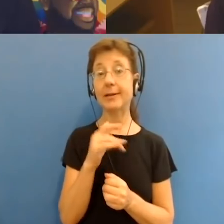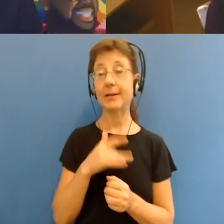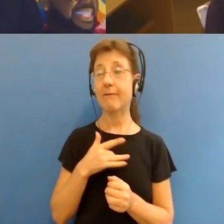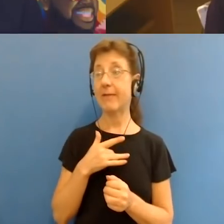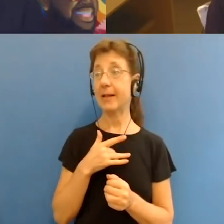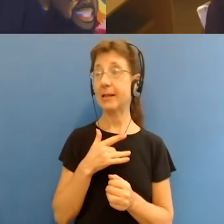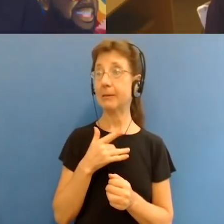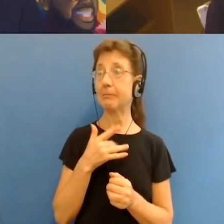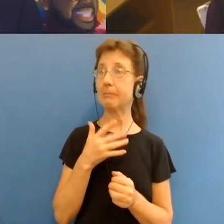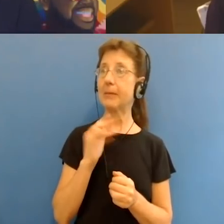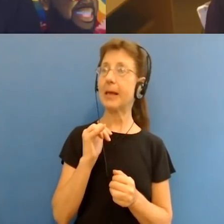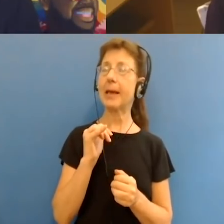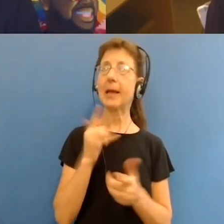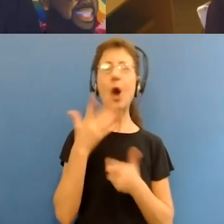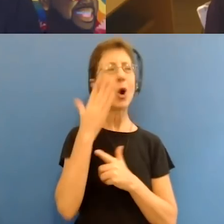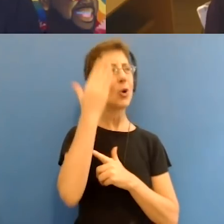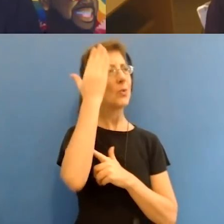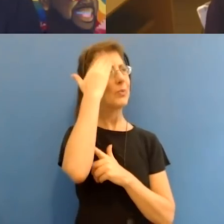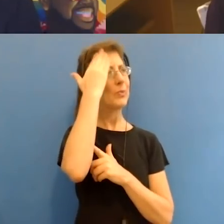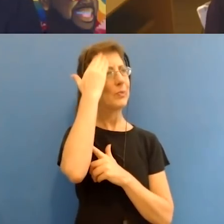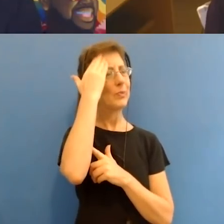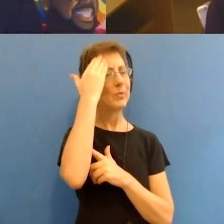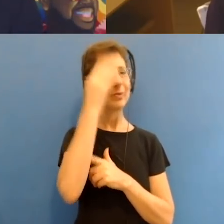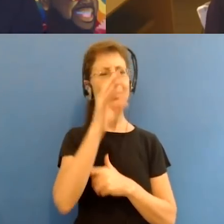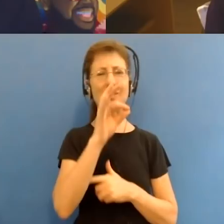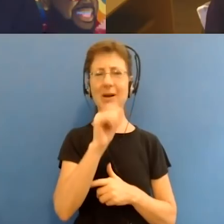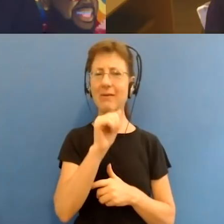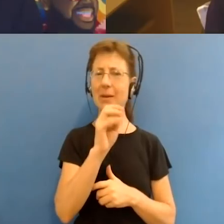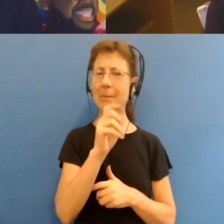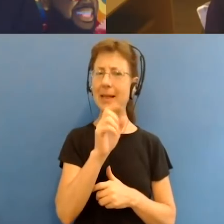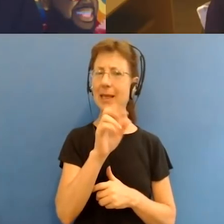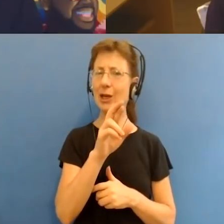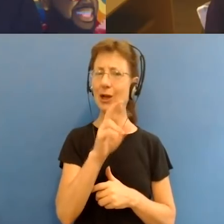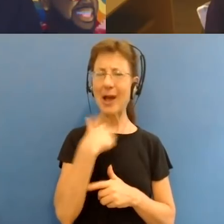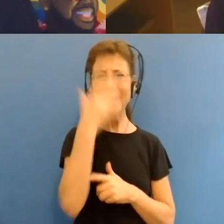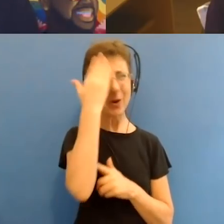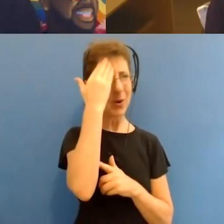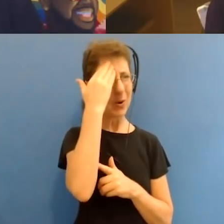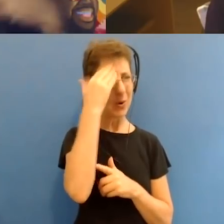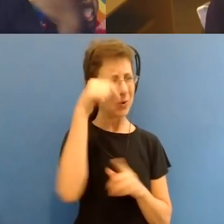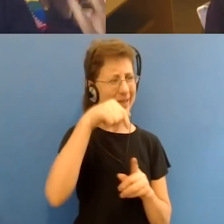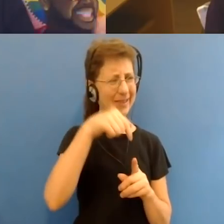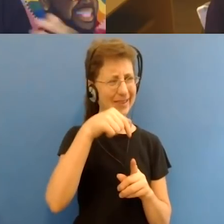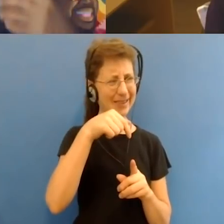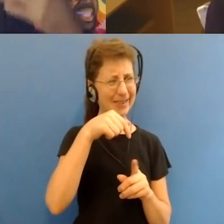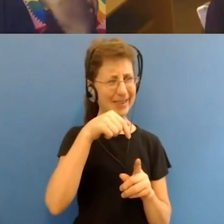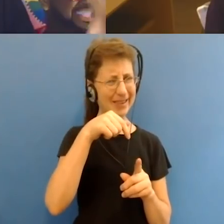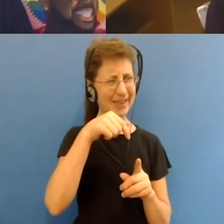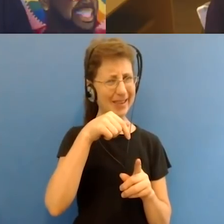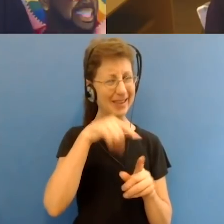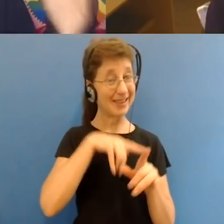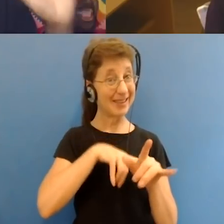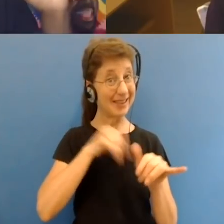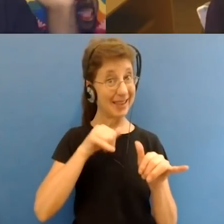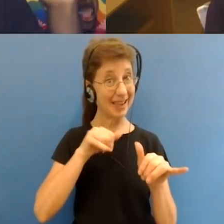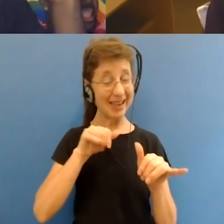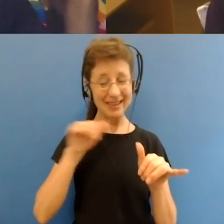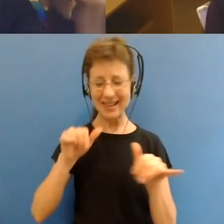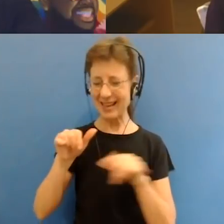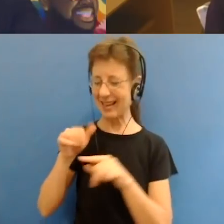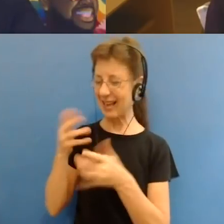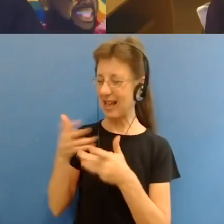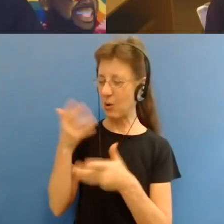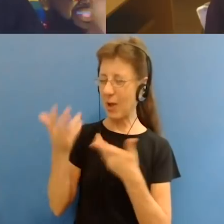familiar. Like, it felt like, oh, this is like, I know this. But then on the other hand, I was like, I just don't know about